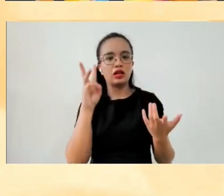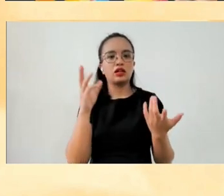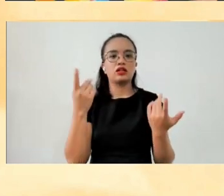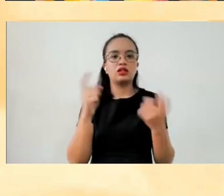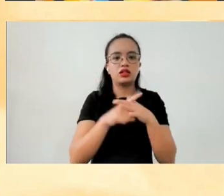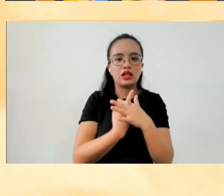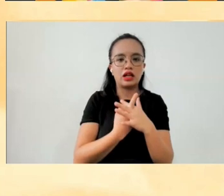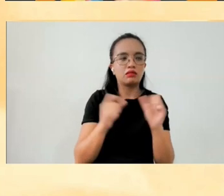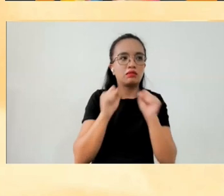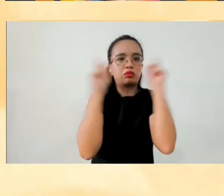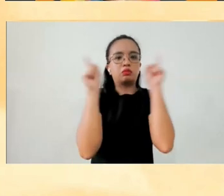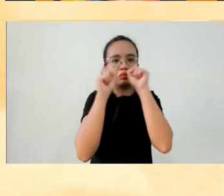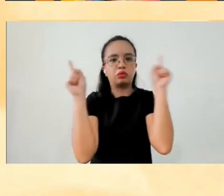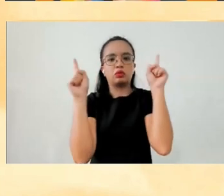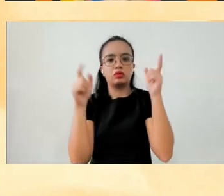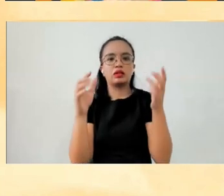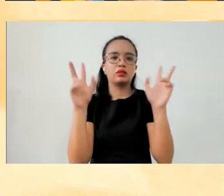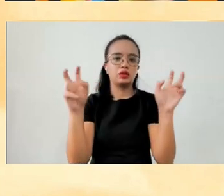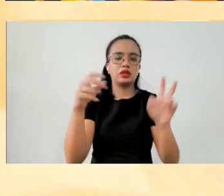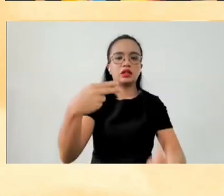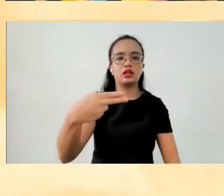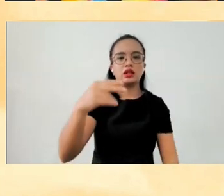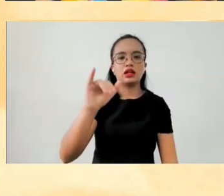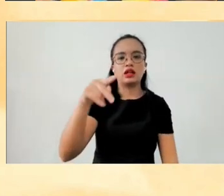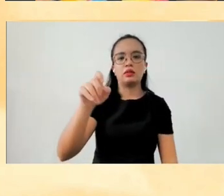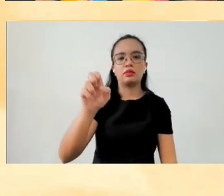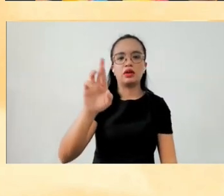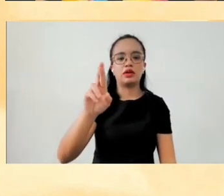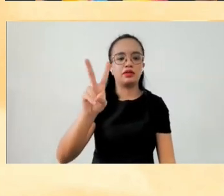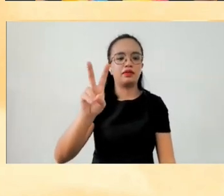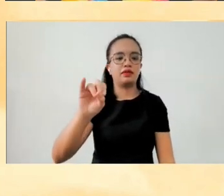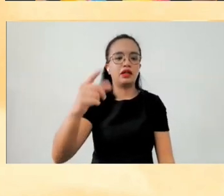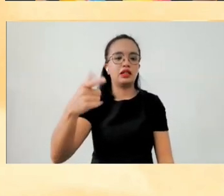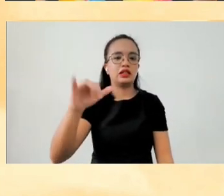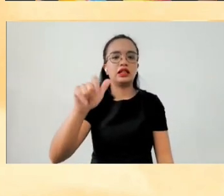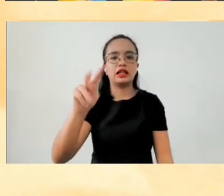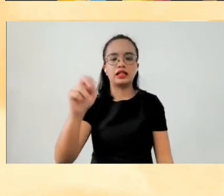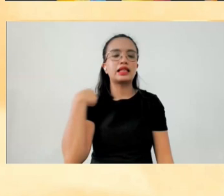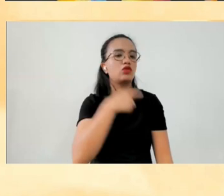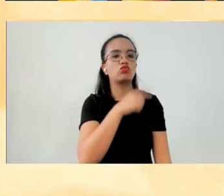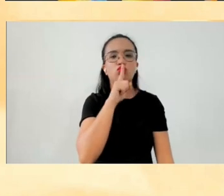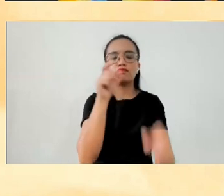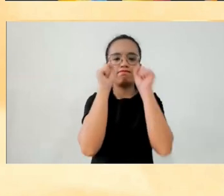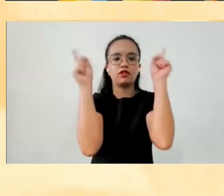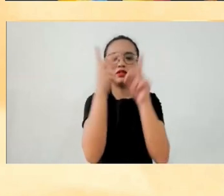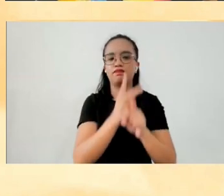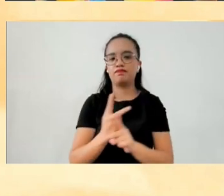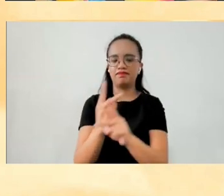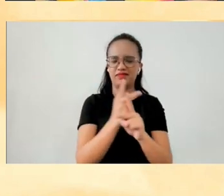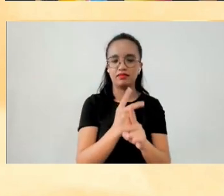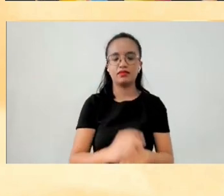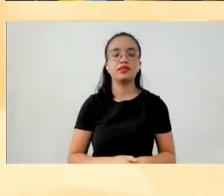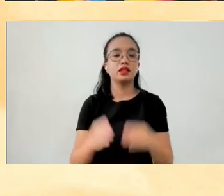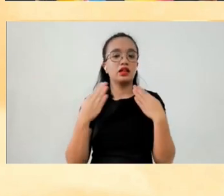started easily. It's called hypervigilance. And we are very, very alert and on guard. Our